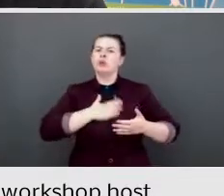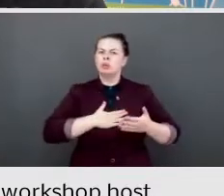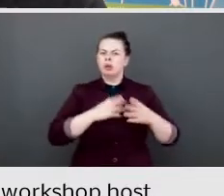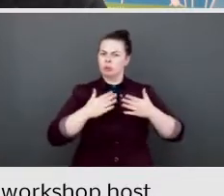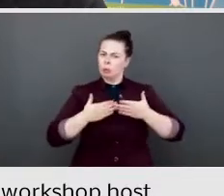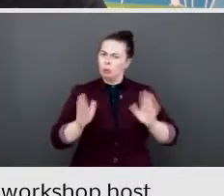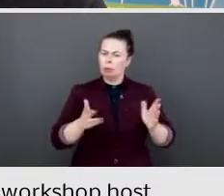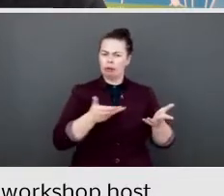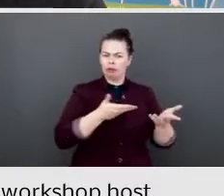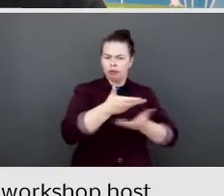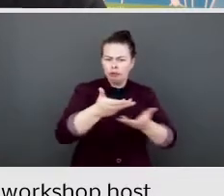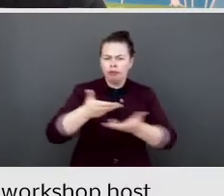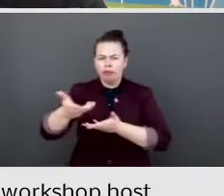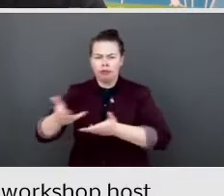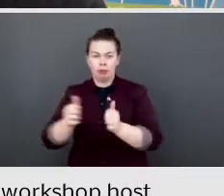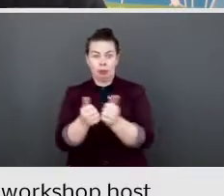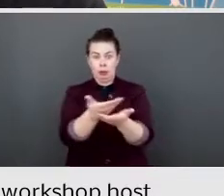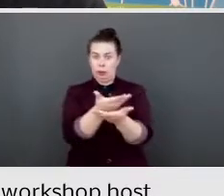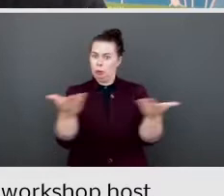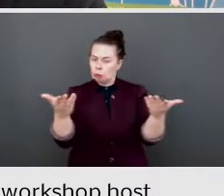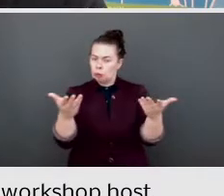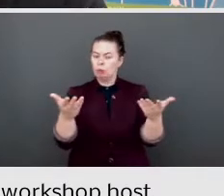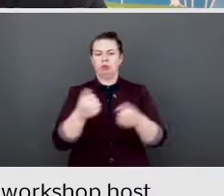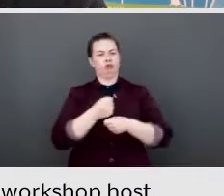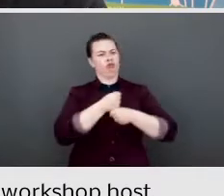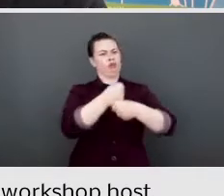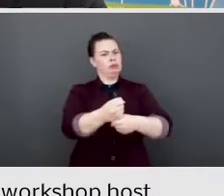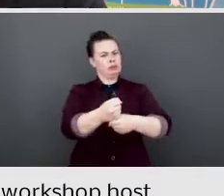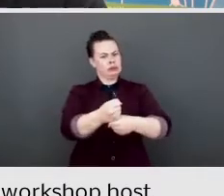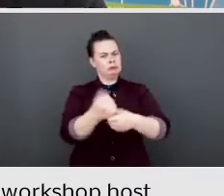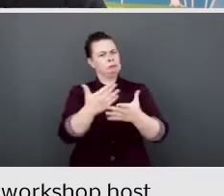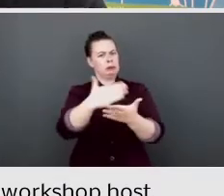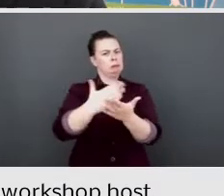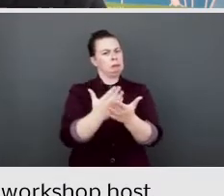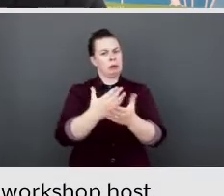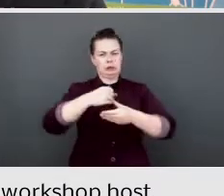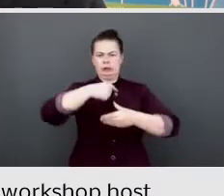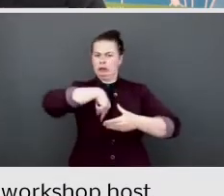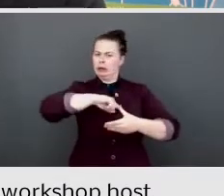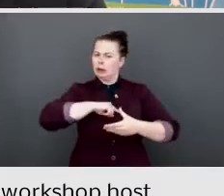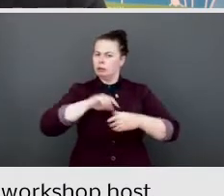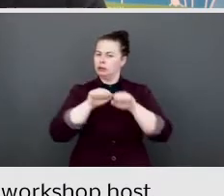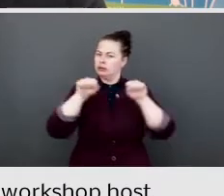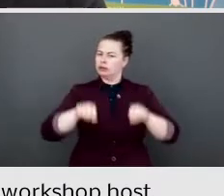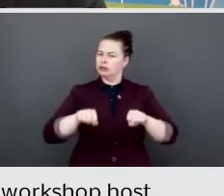the results and the topics of SHAPES with you, the stakeholders of the SHAPES ecosystem.